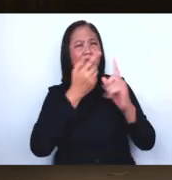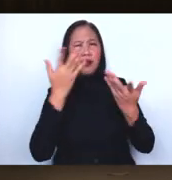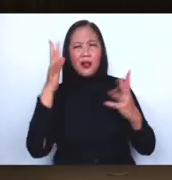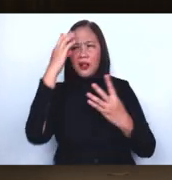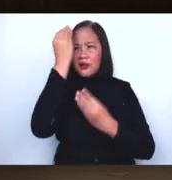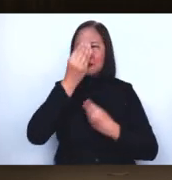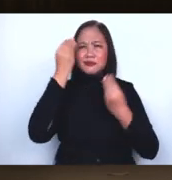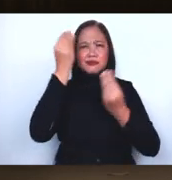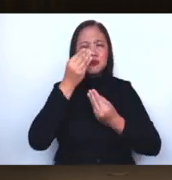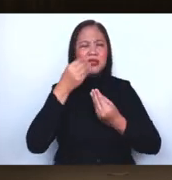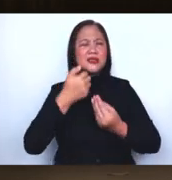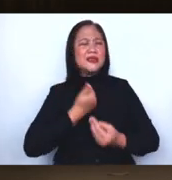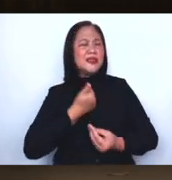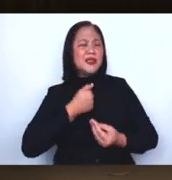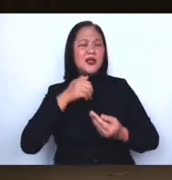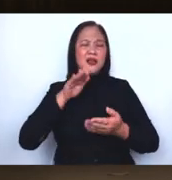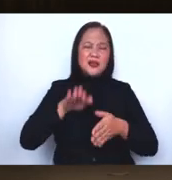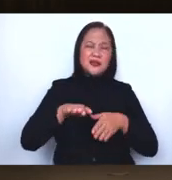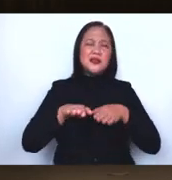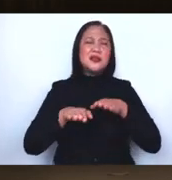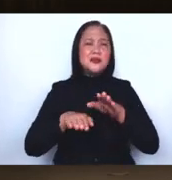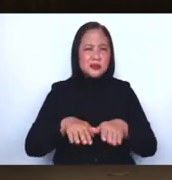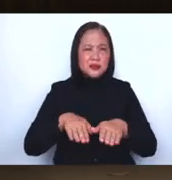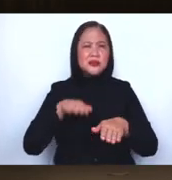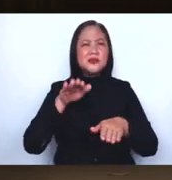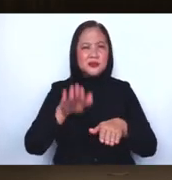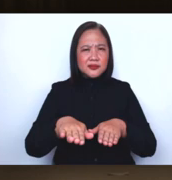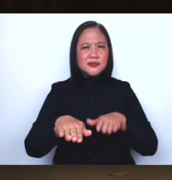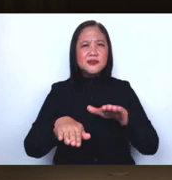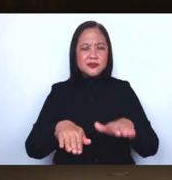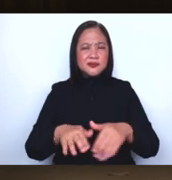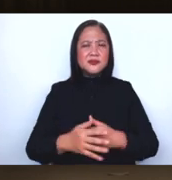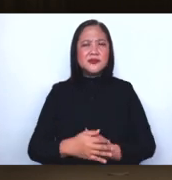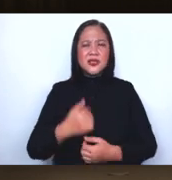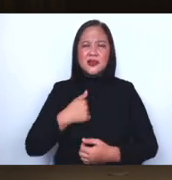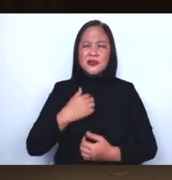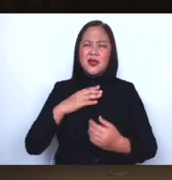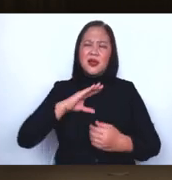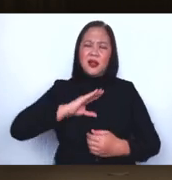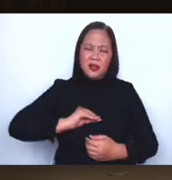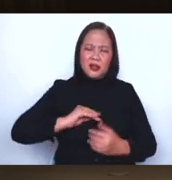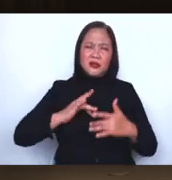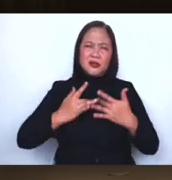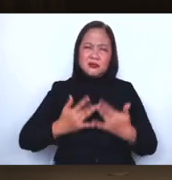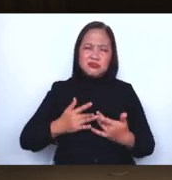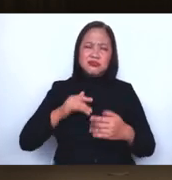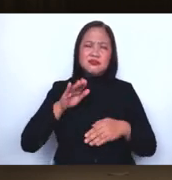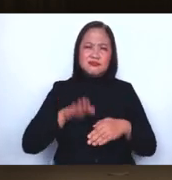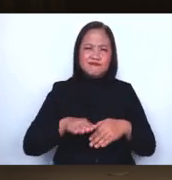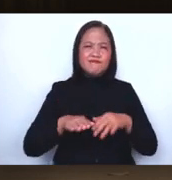without aim. I was just dragging my weary feet with my weary heart.